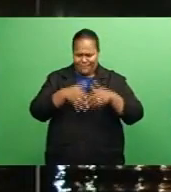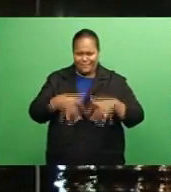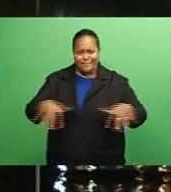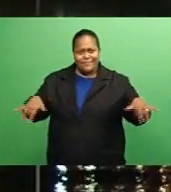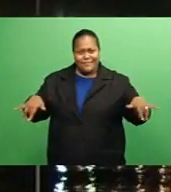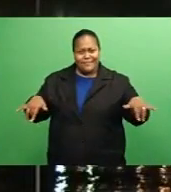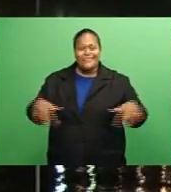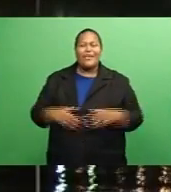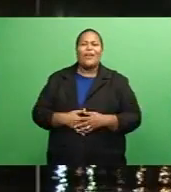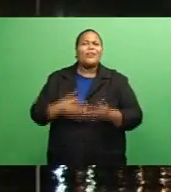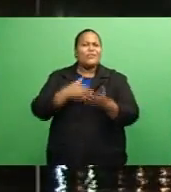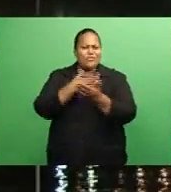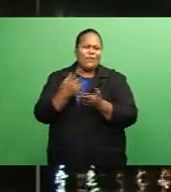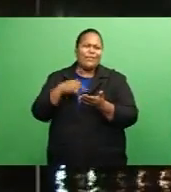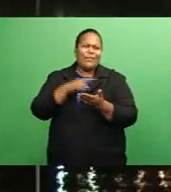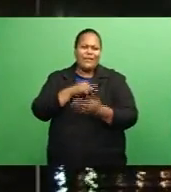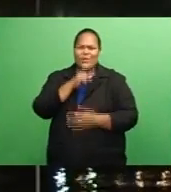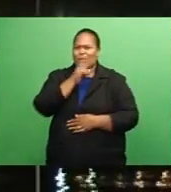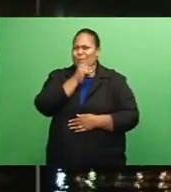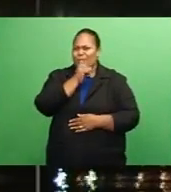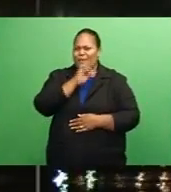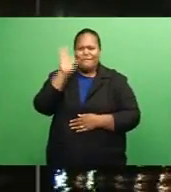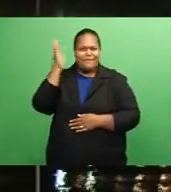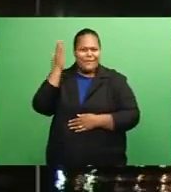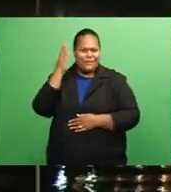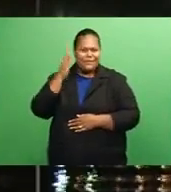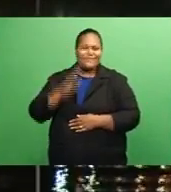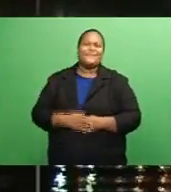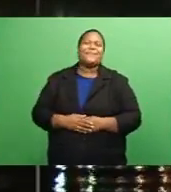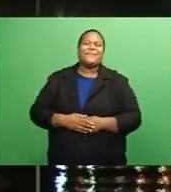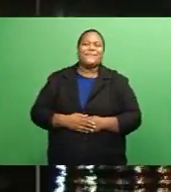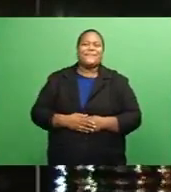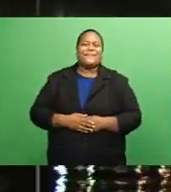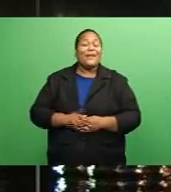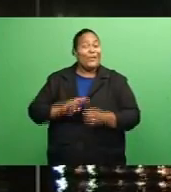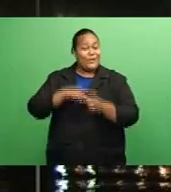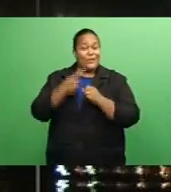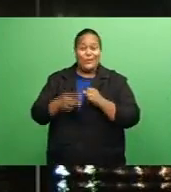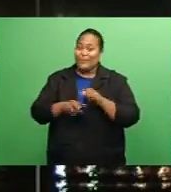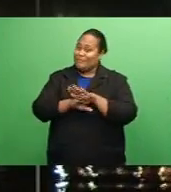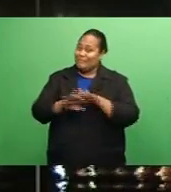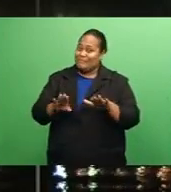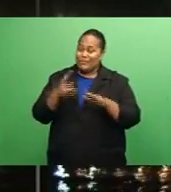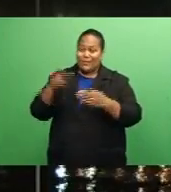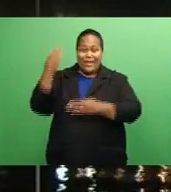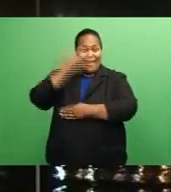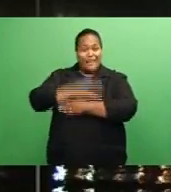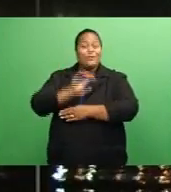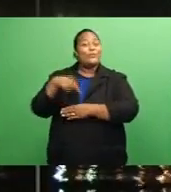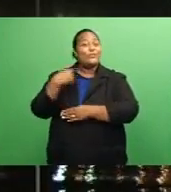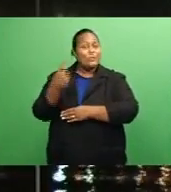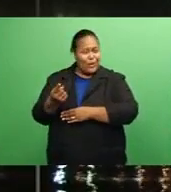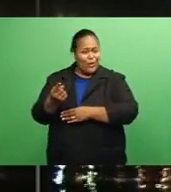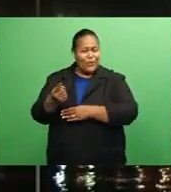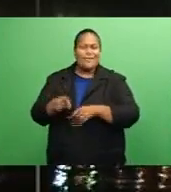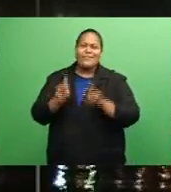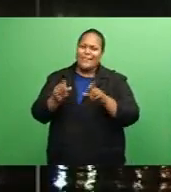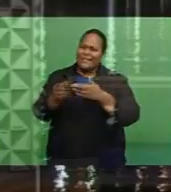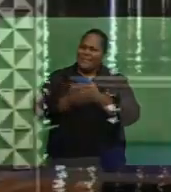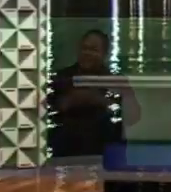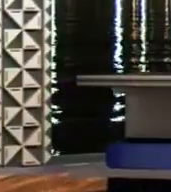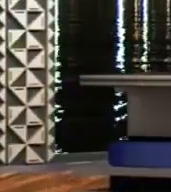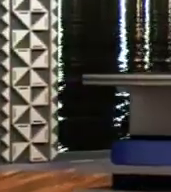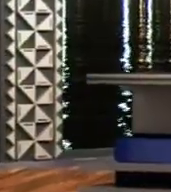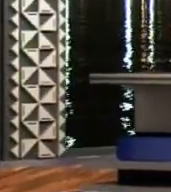fbcnews@fbc.com.fj or share it with us via our Facebook and Twitter accounts. That's your news for tonight. Until tomorrow, stay safe and Morimanda.